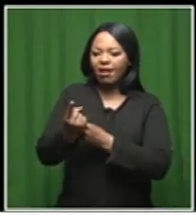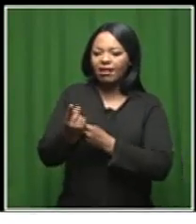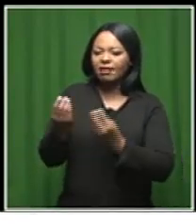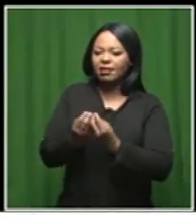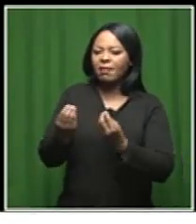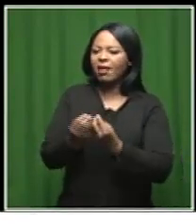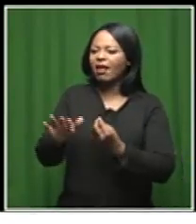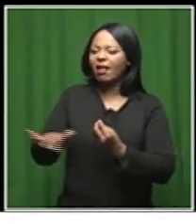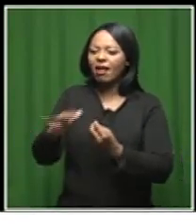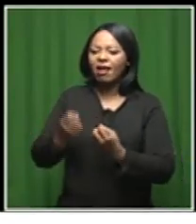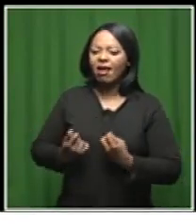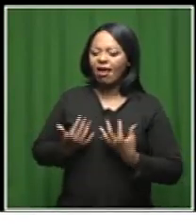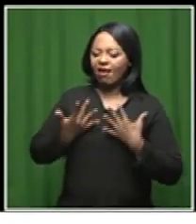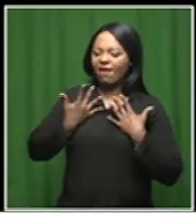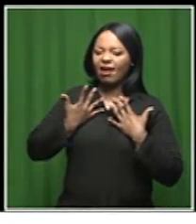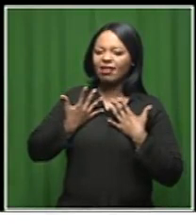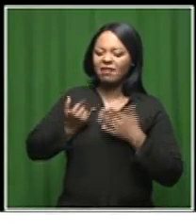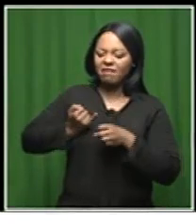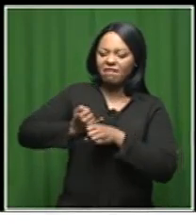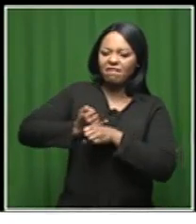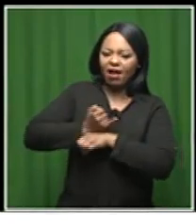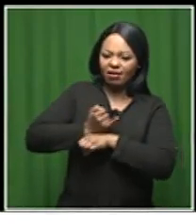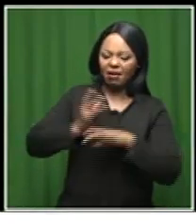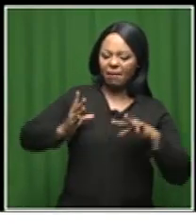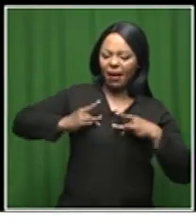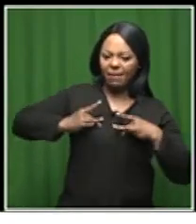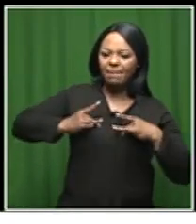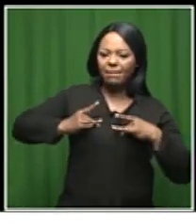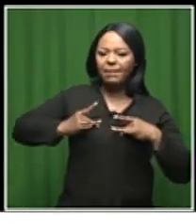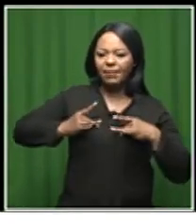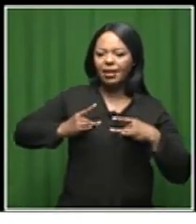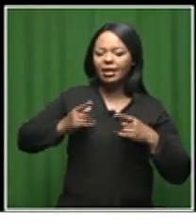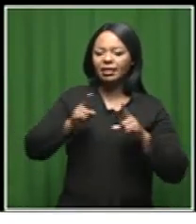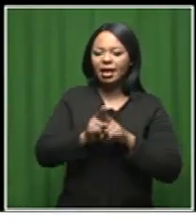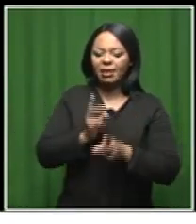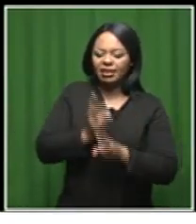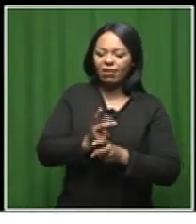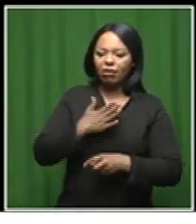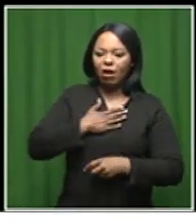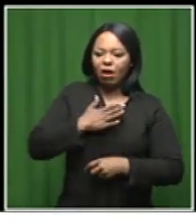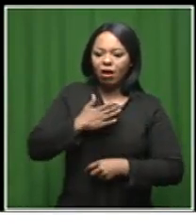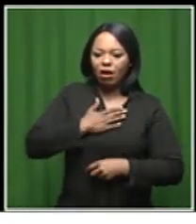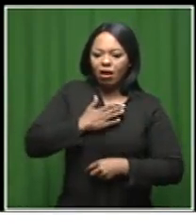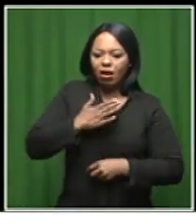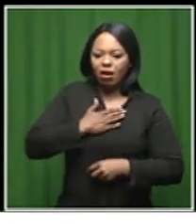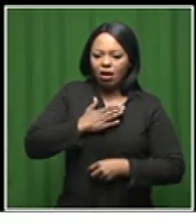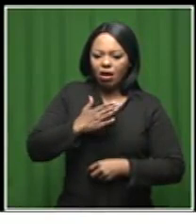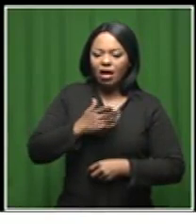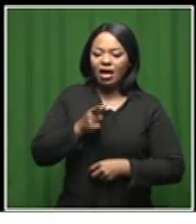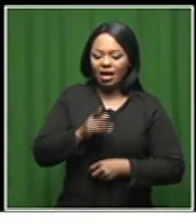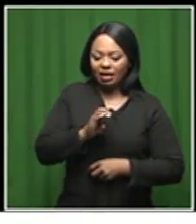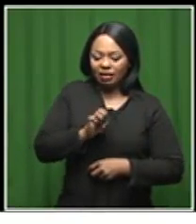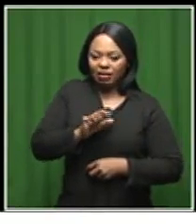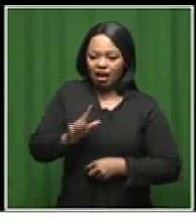risk of bleeding. And unfortunately, because these cells circulate everywhere, they can also grow in